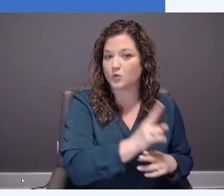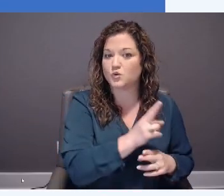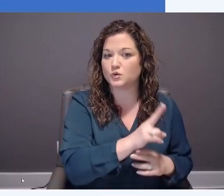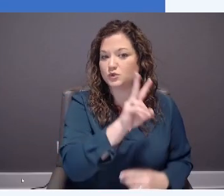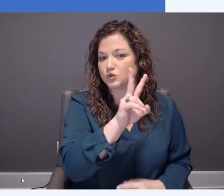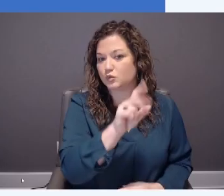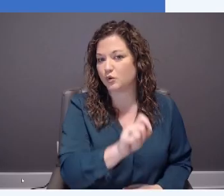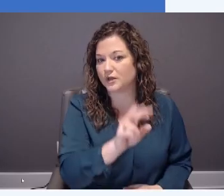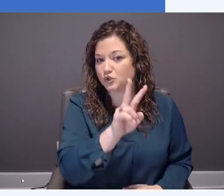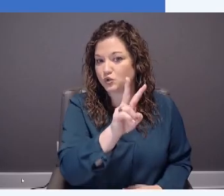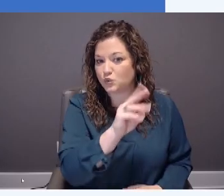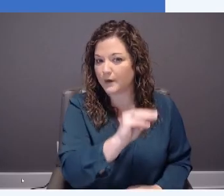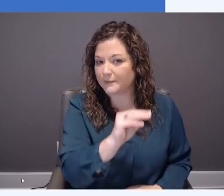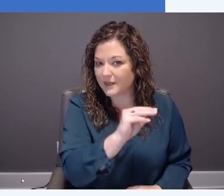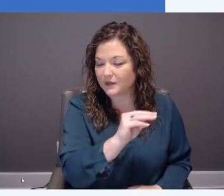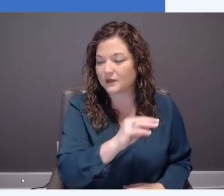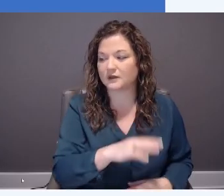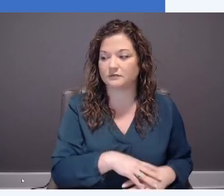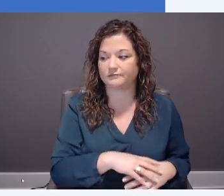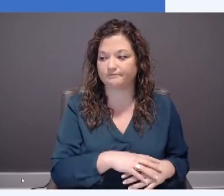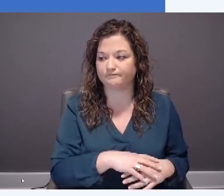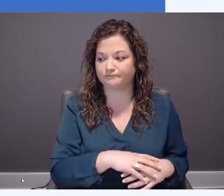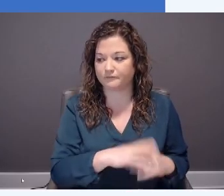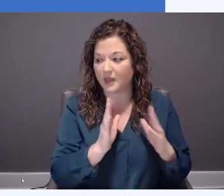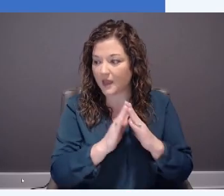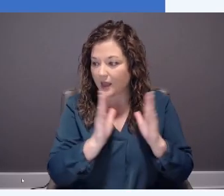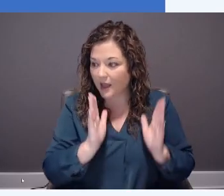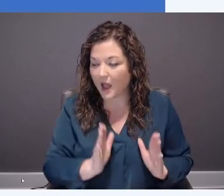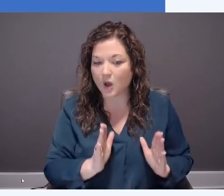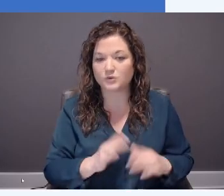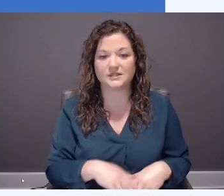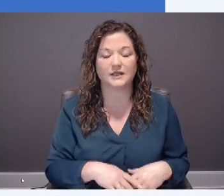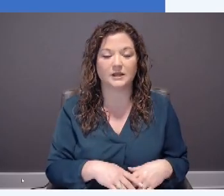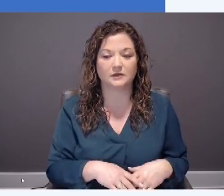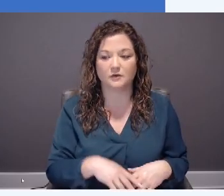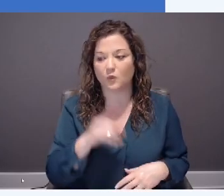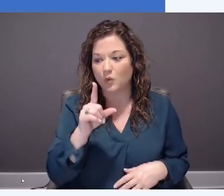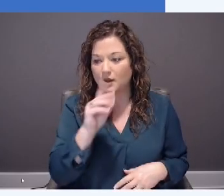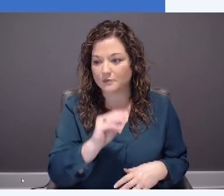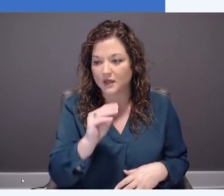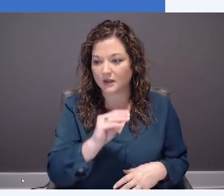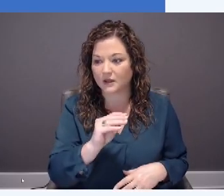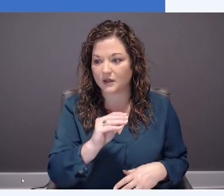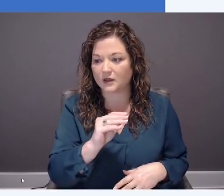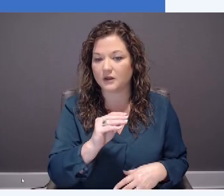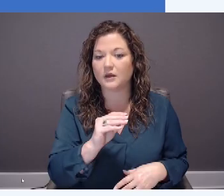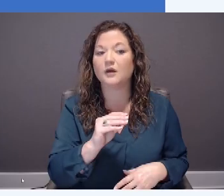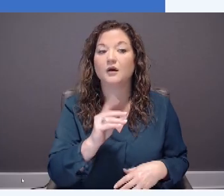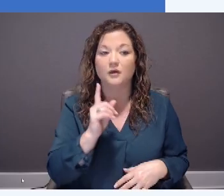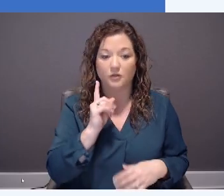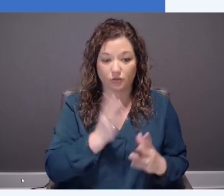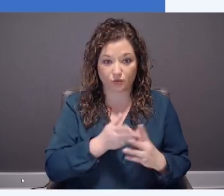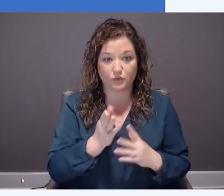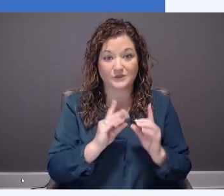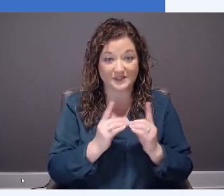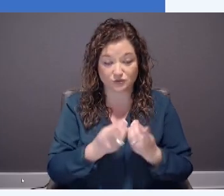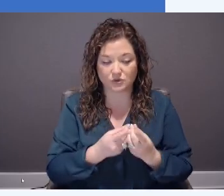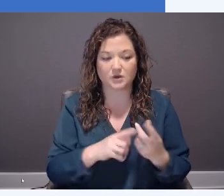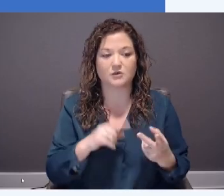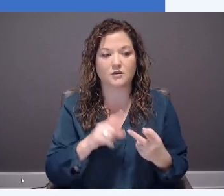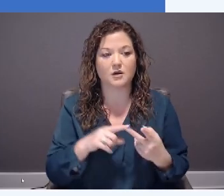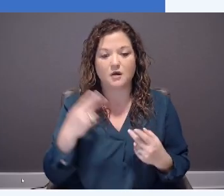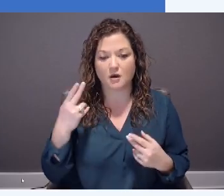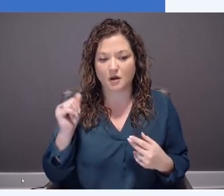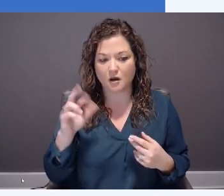through housing and almost $1 million through the health district. HARC is going to be doing a significant amount